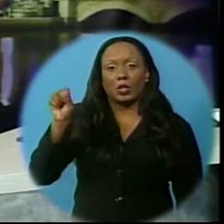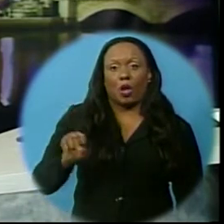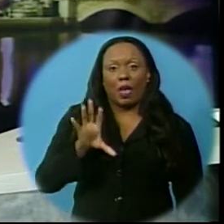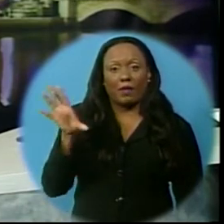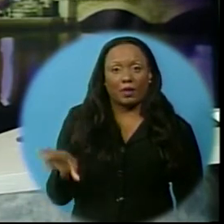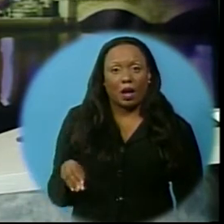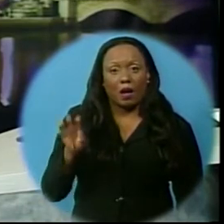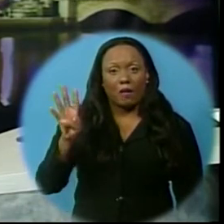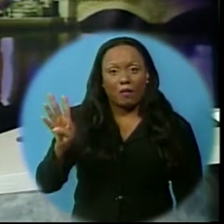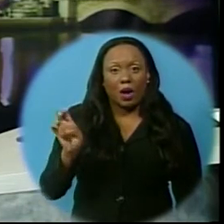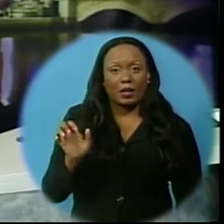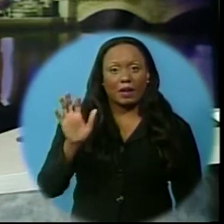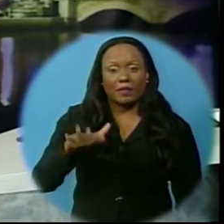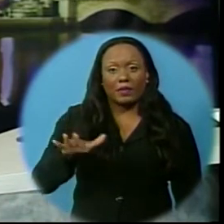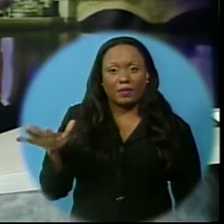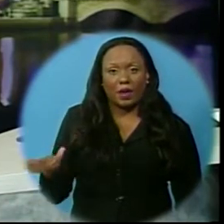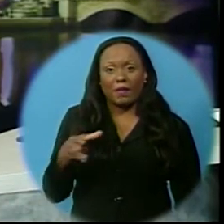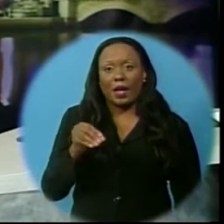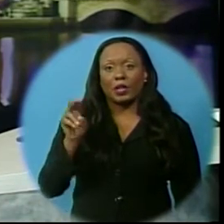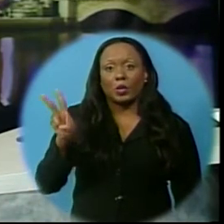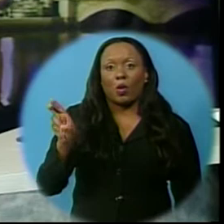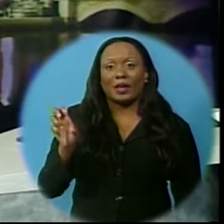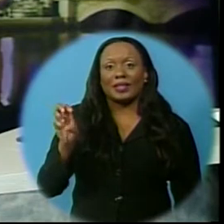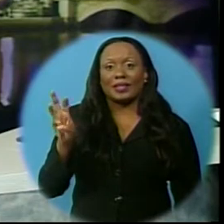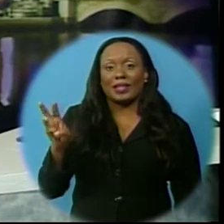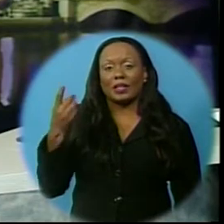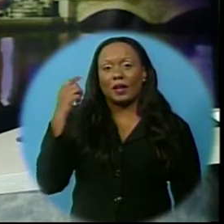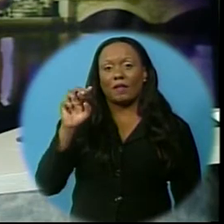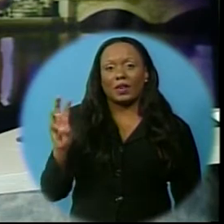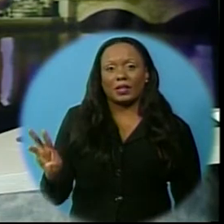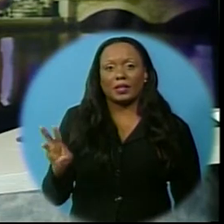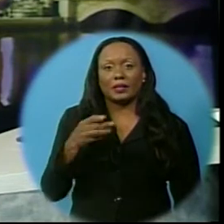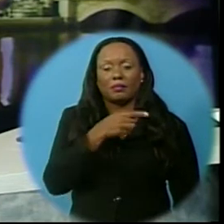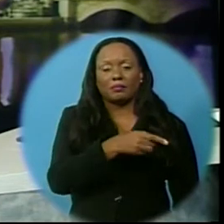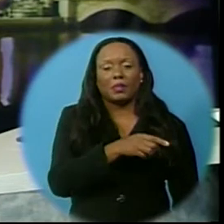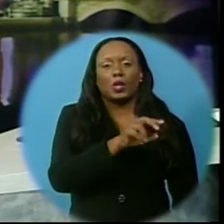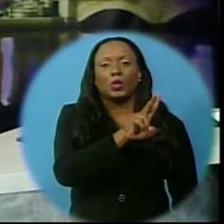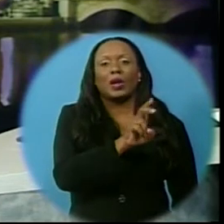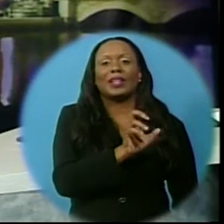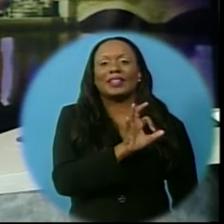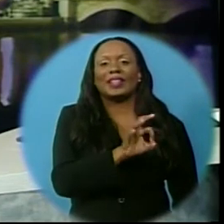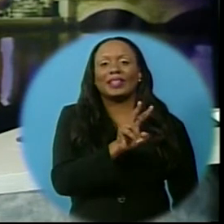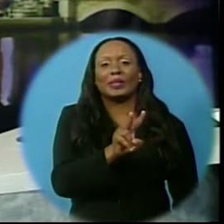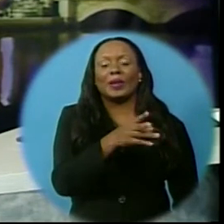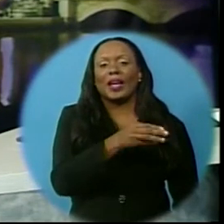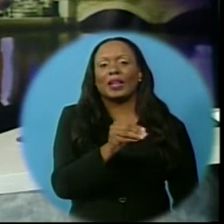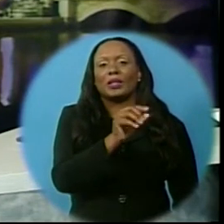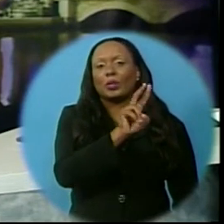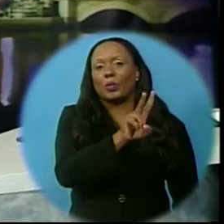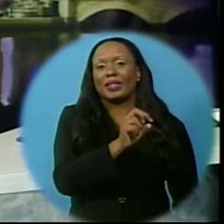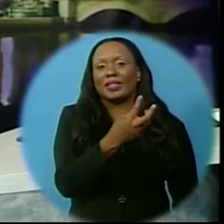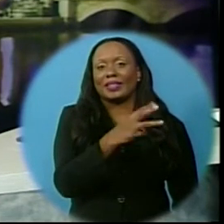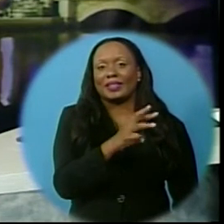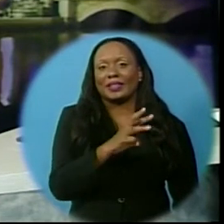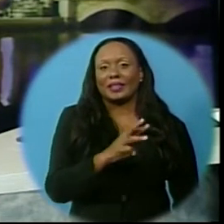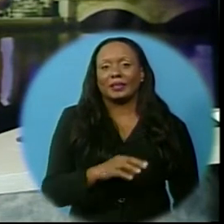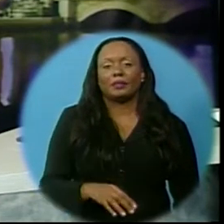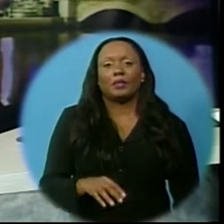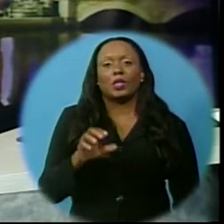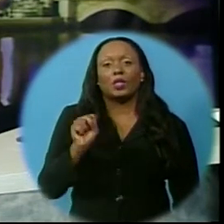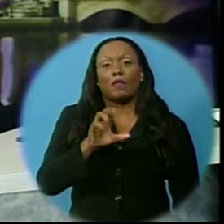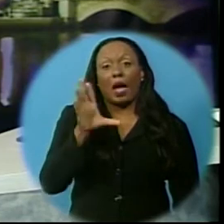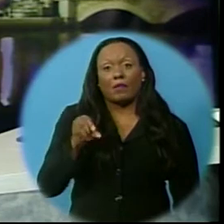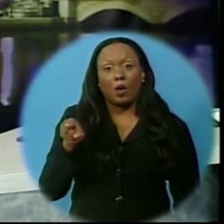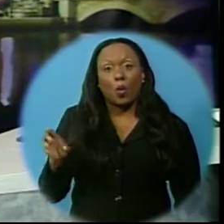Scores in the match, South Africa 455 and 206 for six declared, Sri Lanka 292 and 216. South